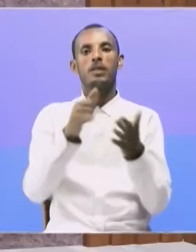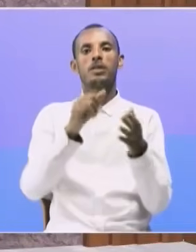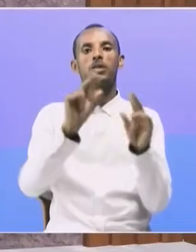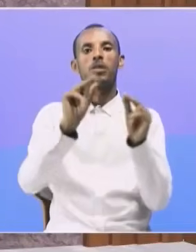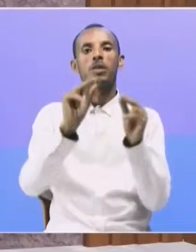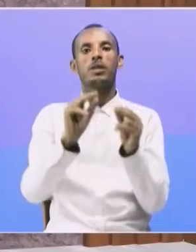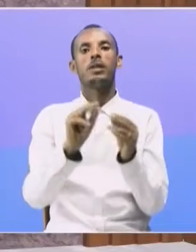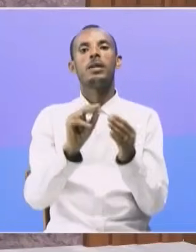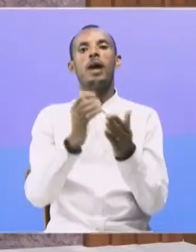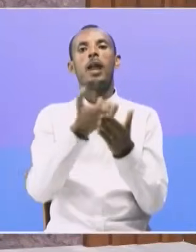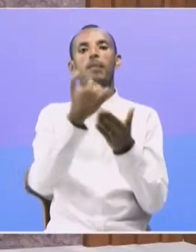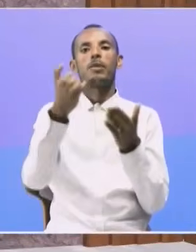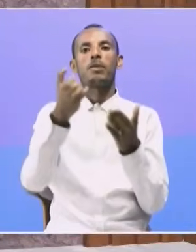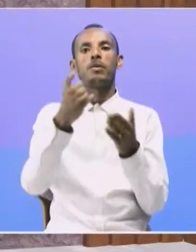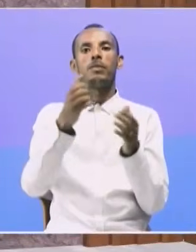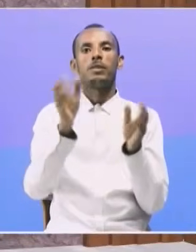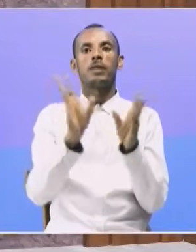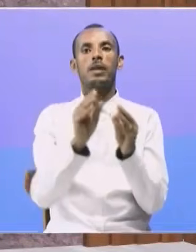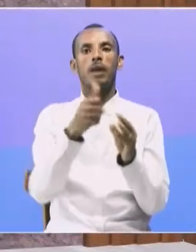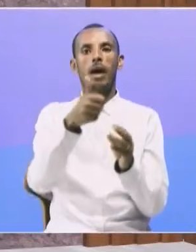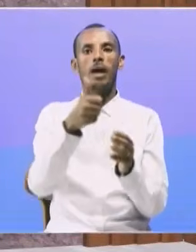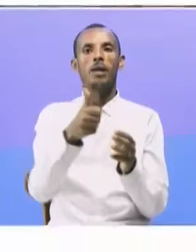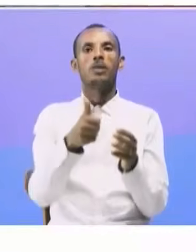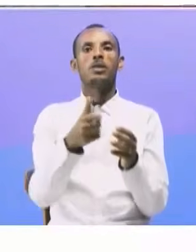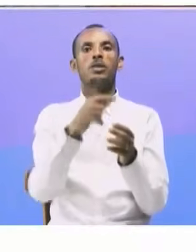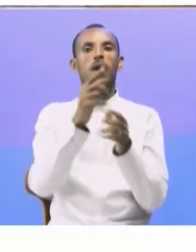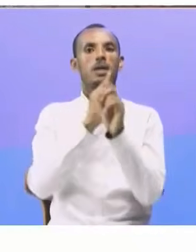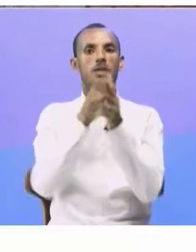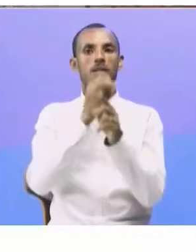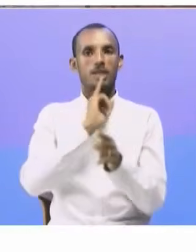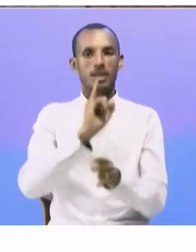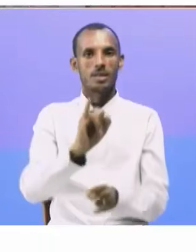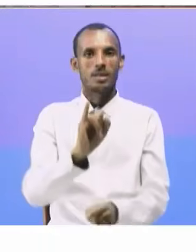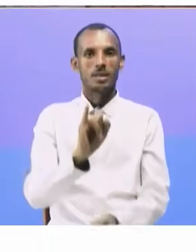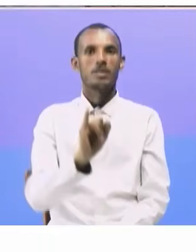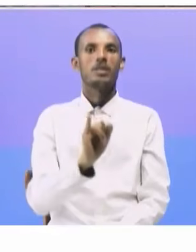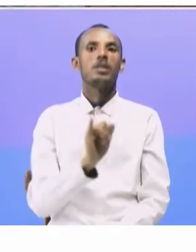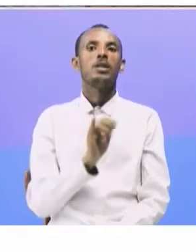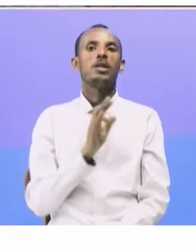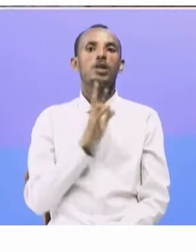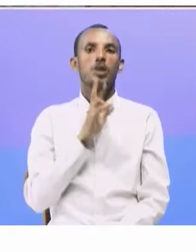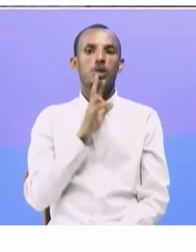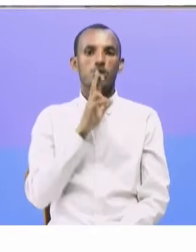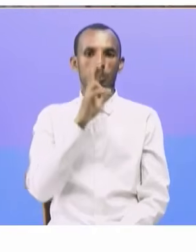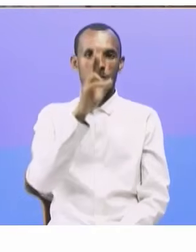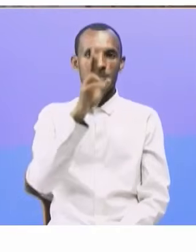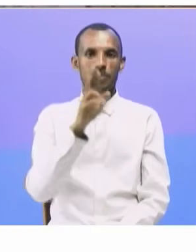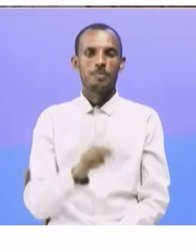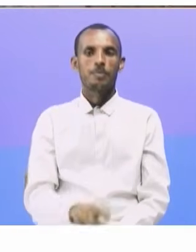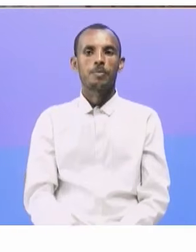A. So here it said like that. Therefore, the answer is true.